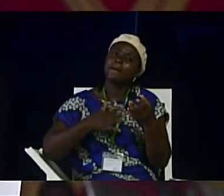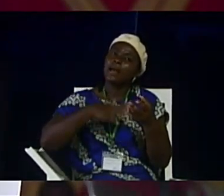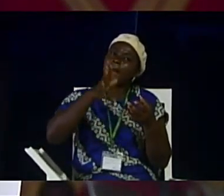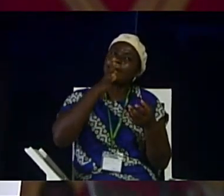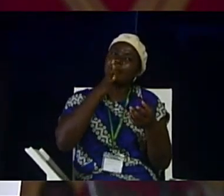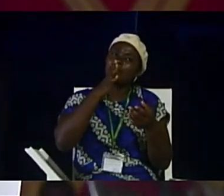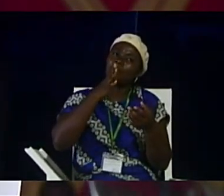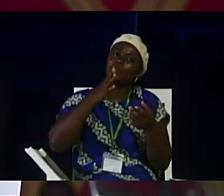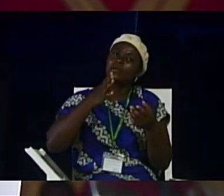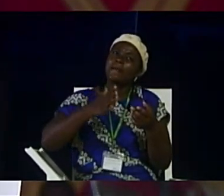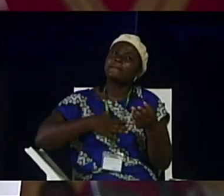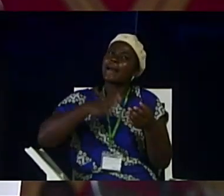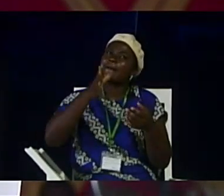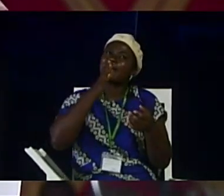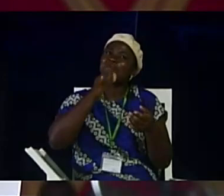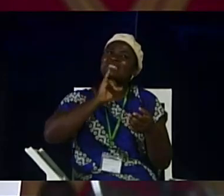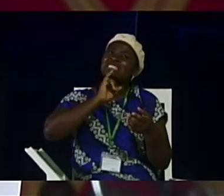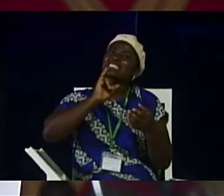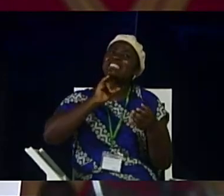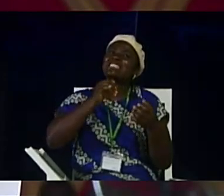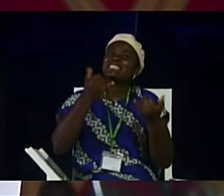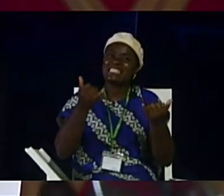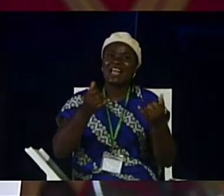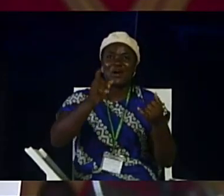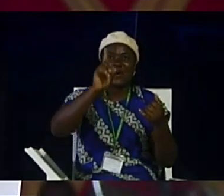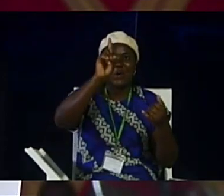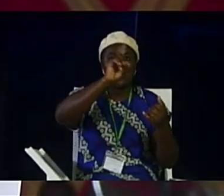now 100 years old.